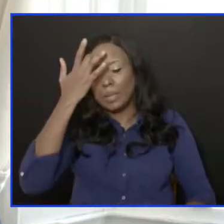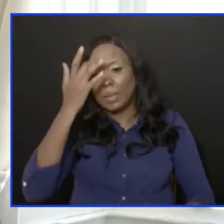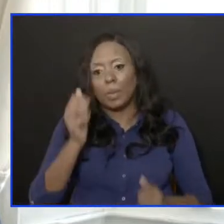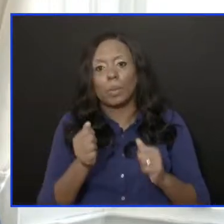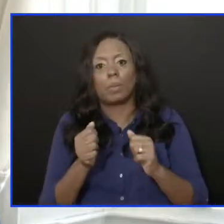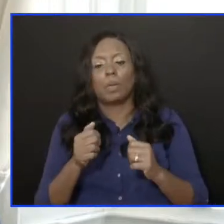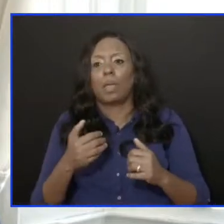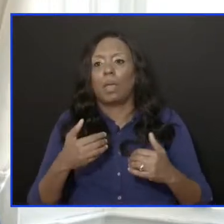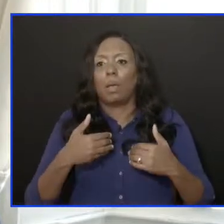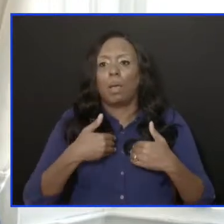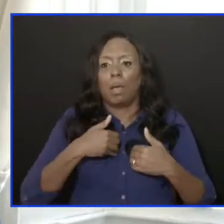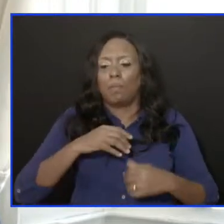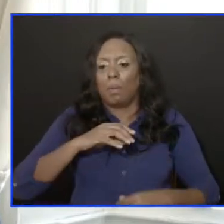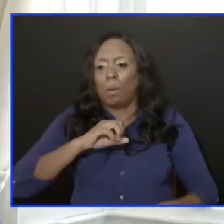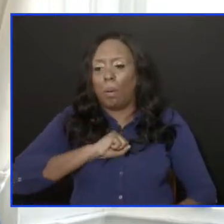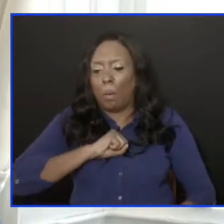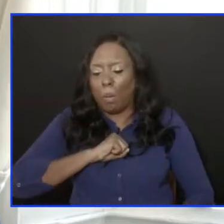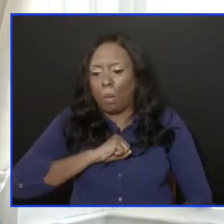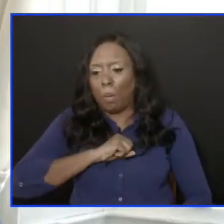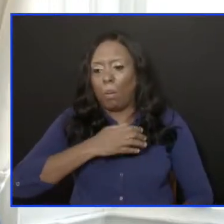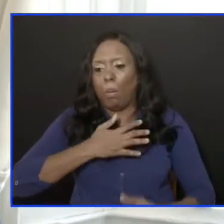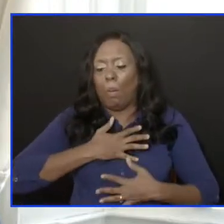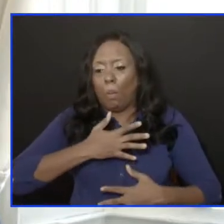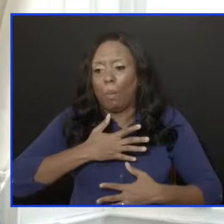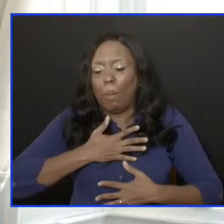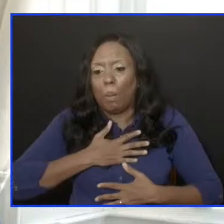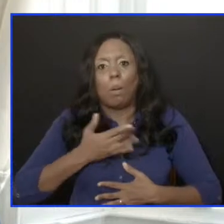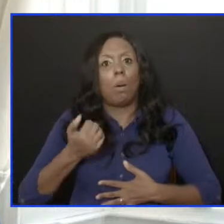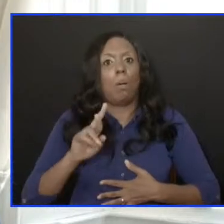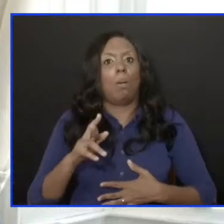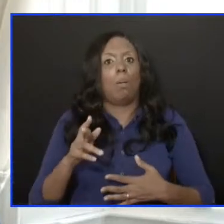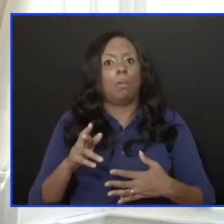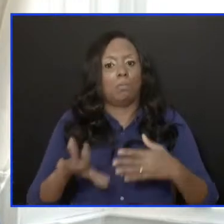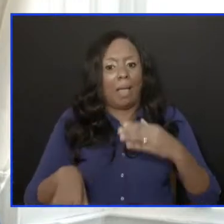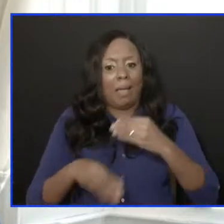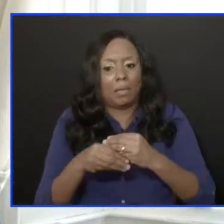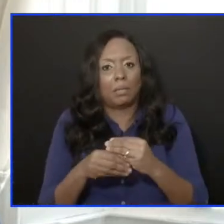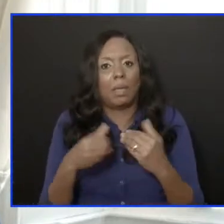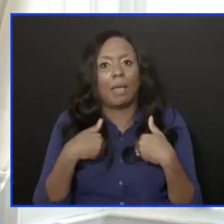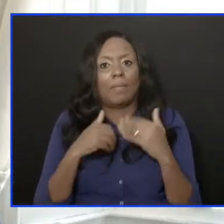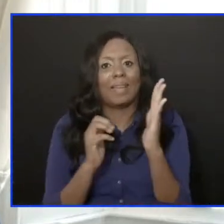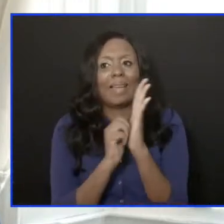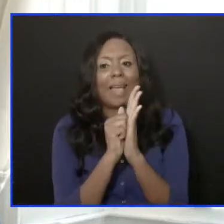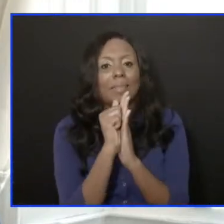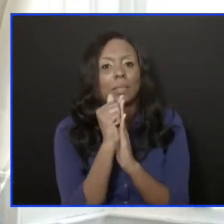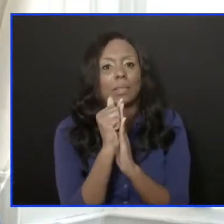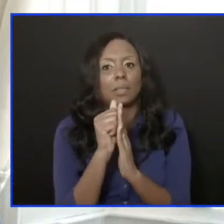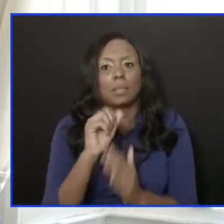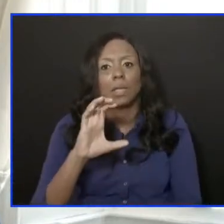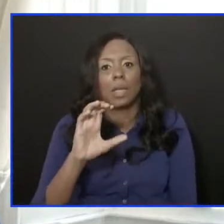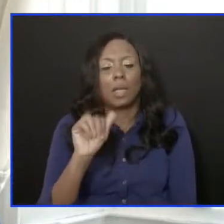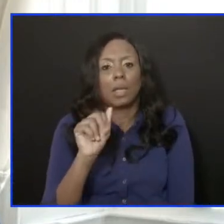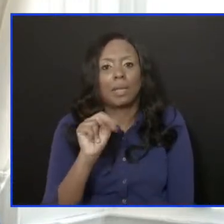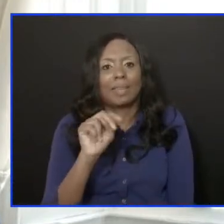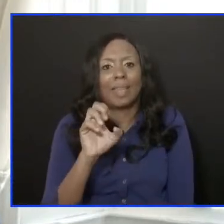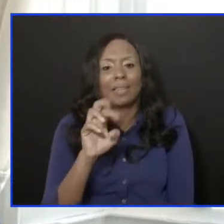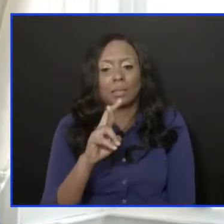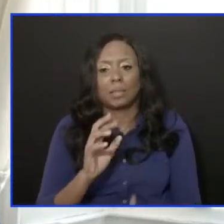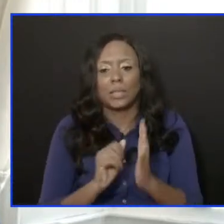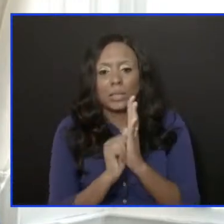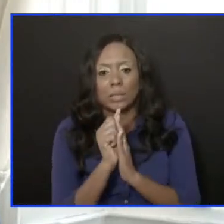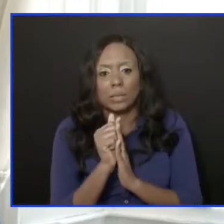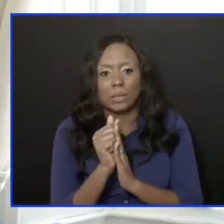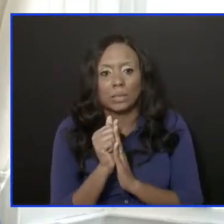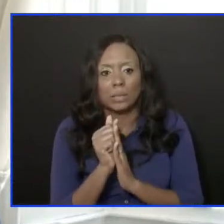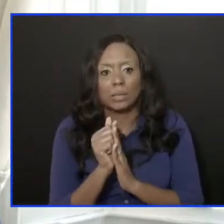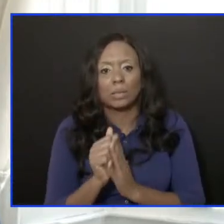have they're immunocompromised in other ways, then it's often the safest thing to do is to watch. And I'll tell you, the majority of those people actually